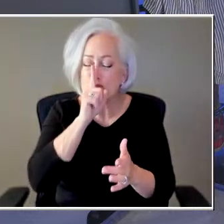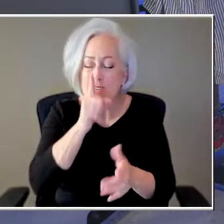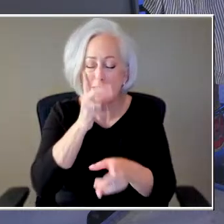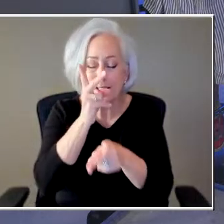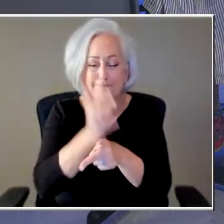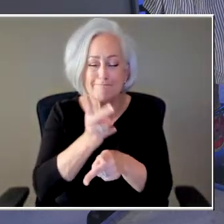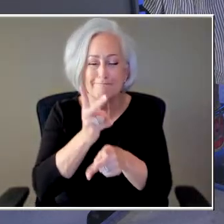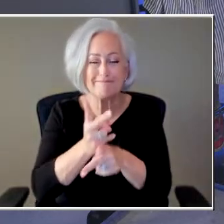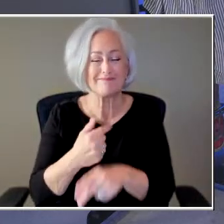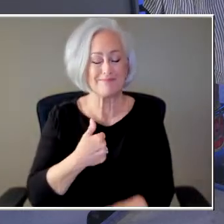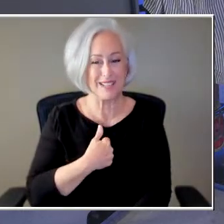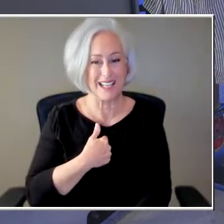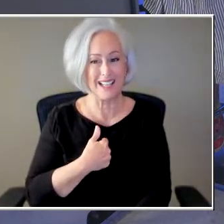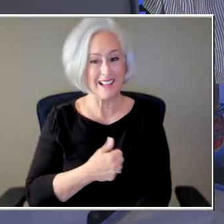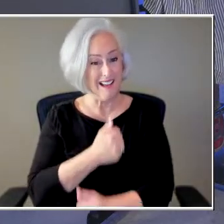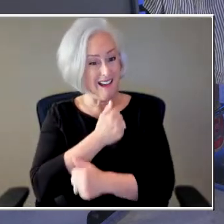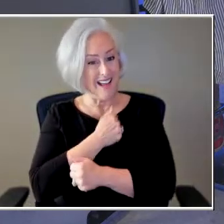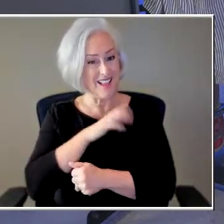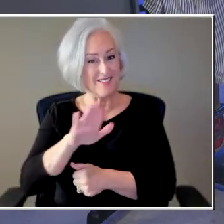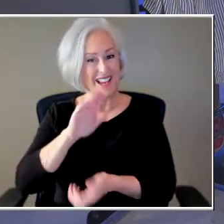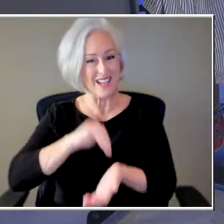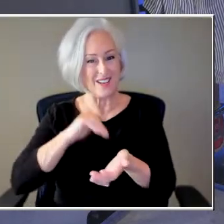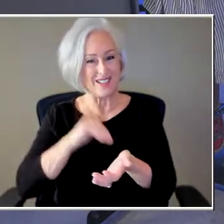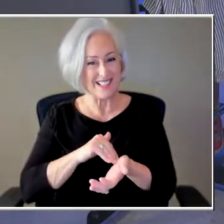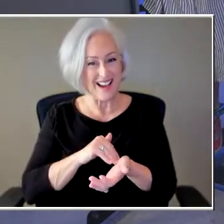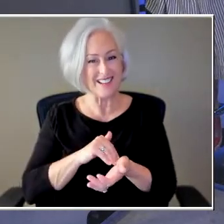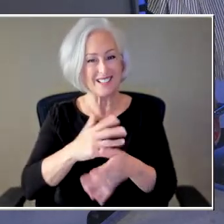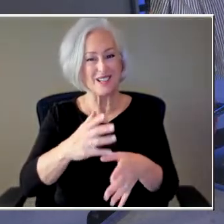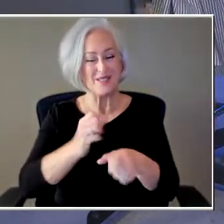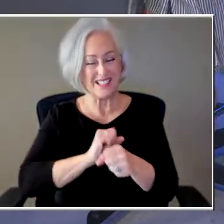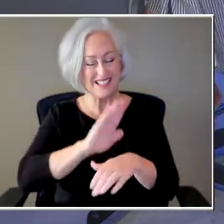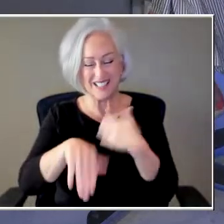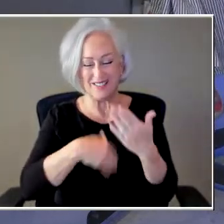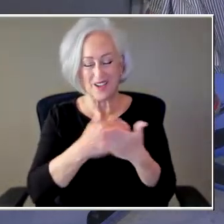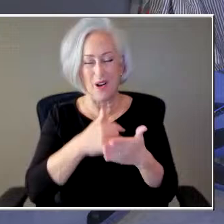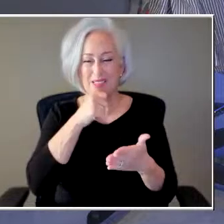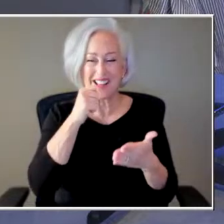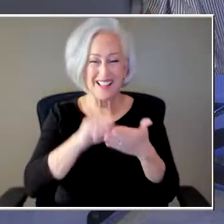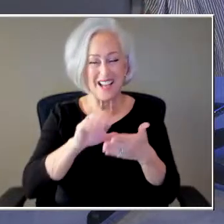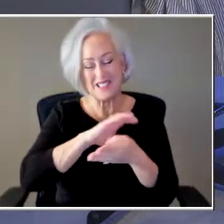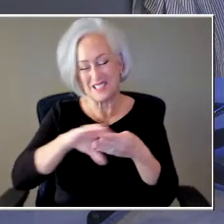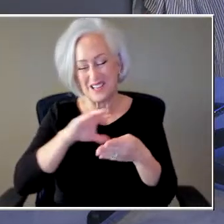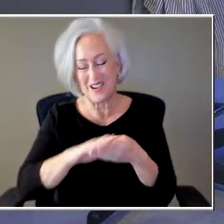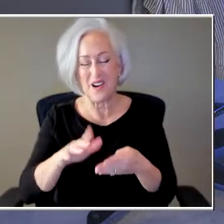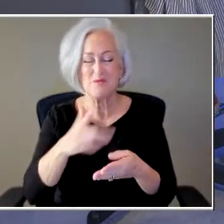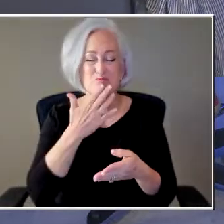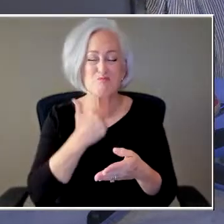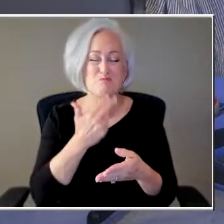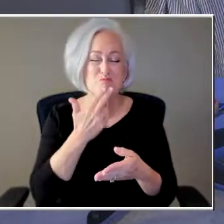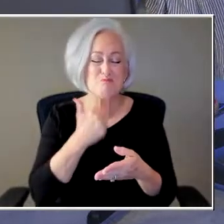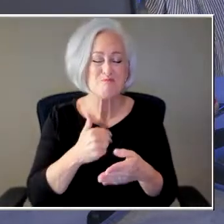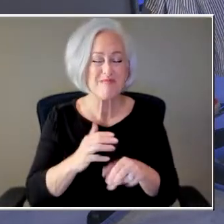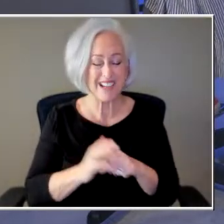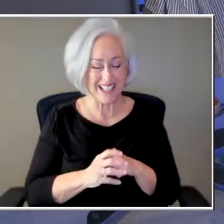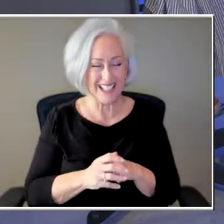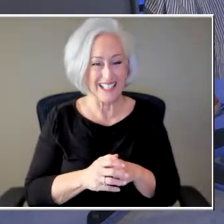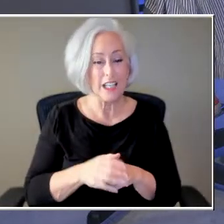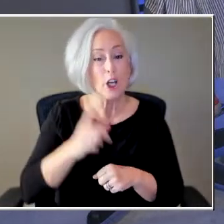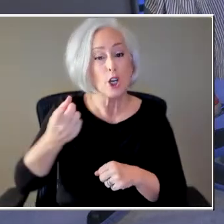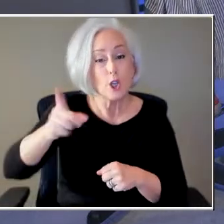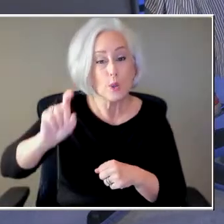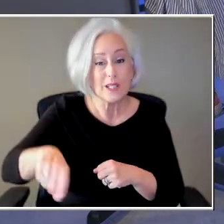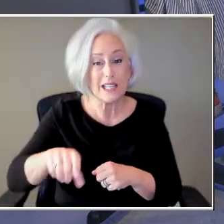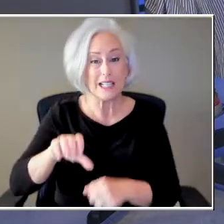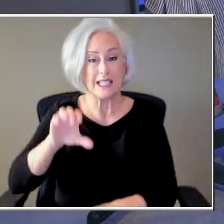receiving end of all that writing you love to do, sending him all those cards Yes. on the holidays. That's so kind. You needed a central line put into